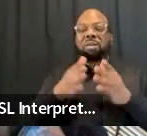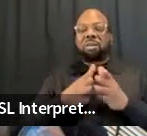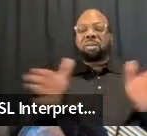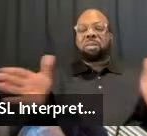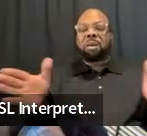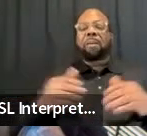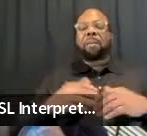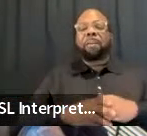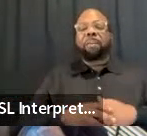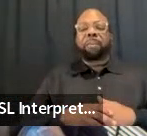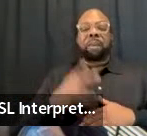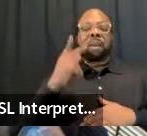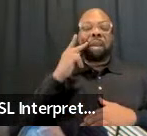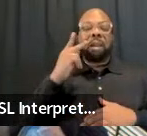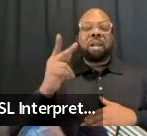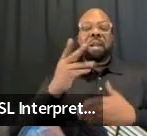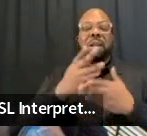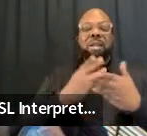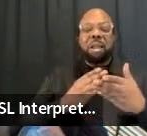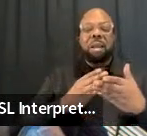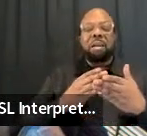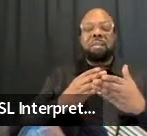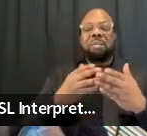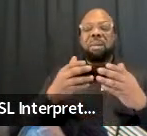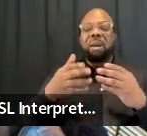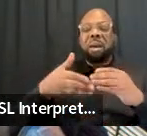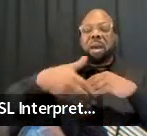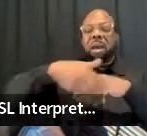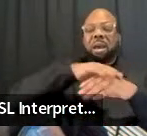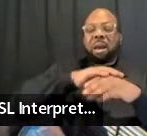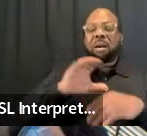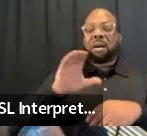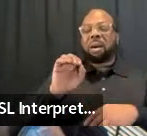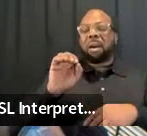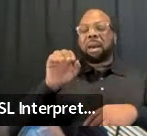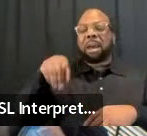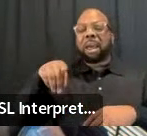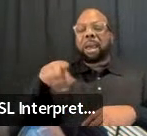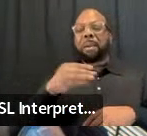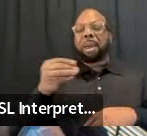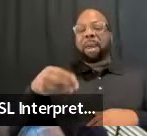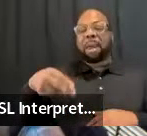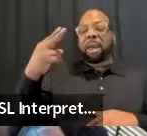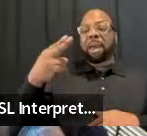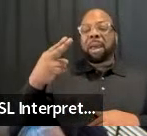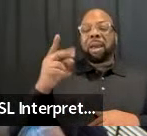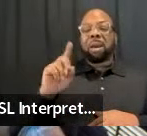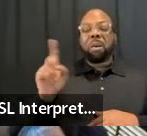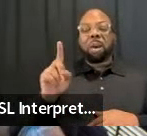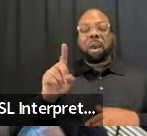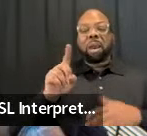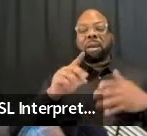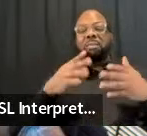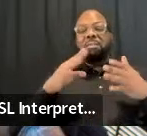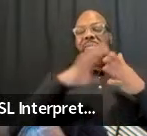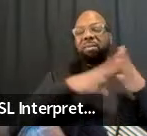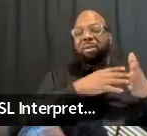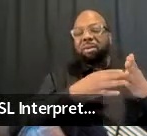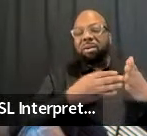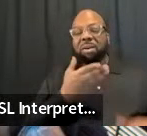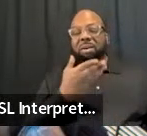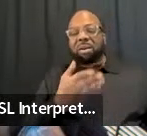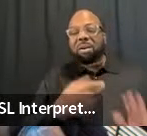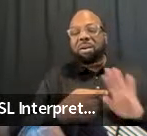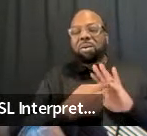You can see some of the coverage caps and heights illustrated in this table here. Currently applying only in the